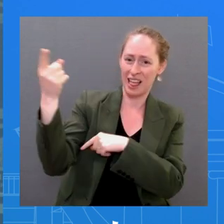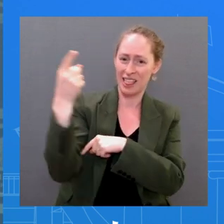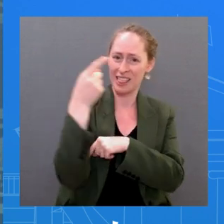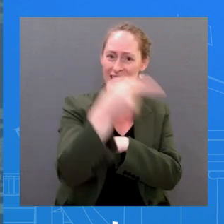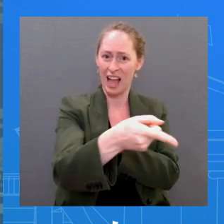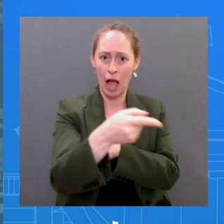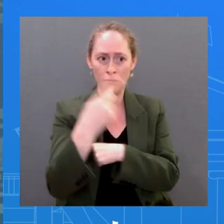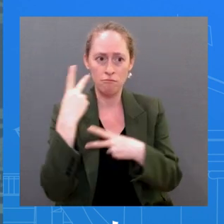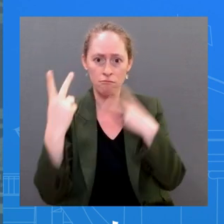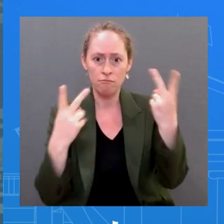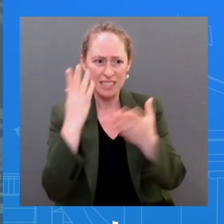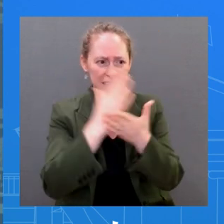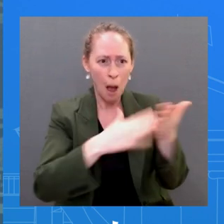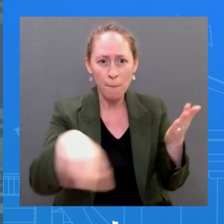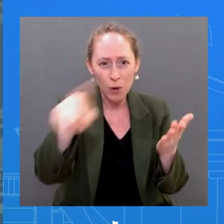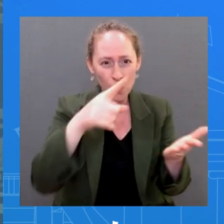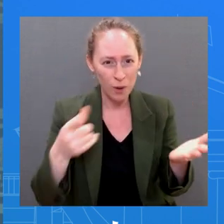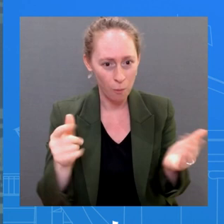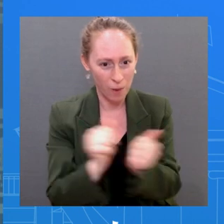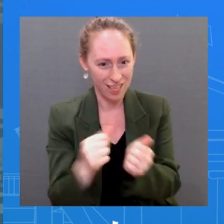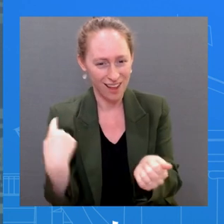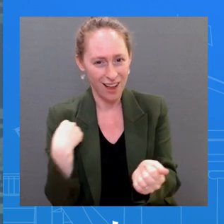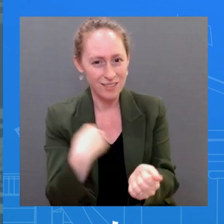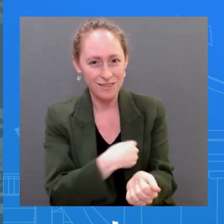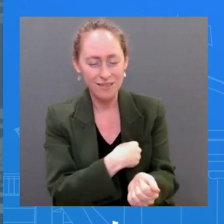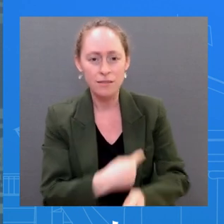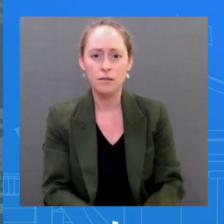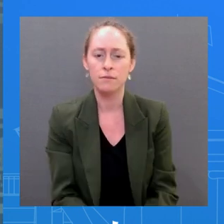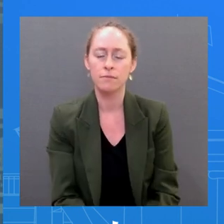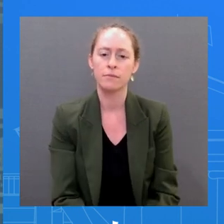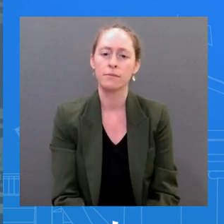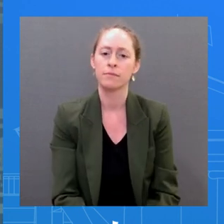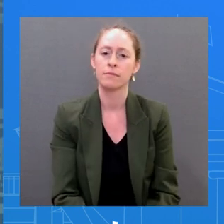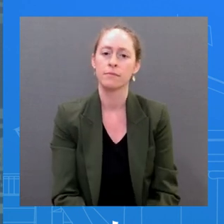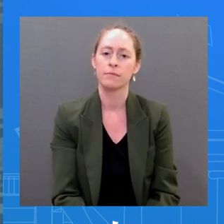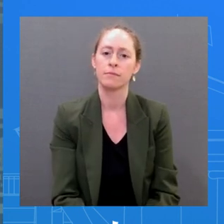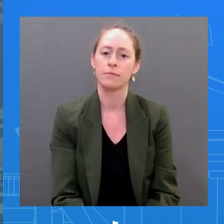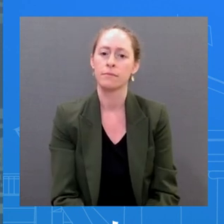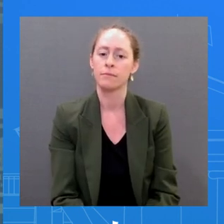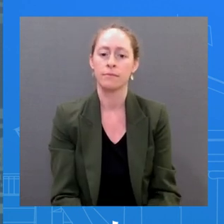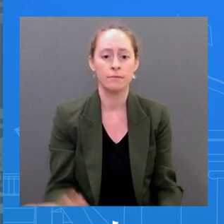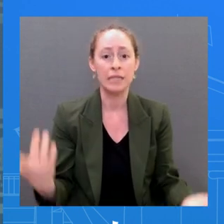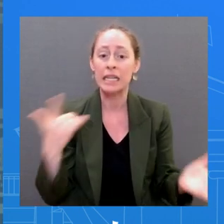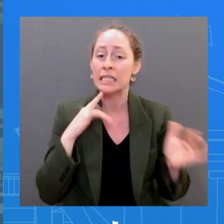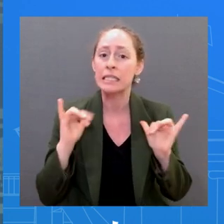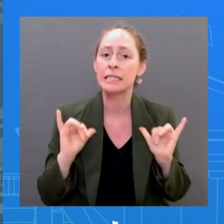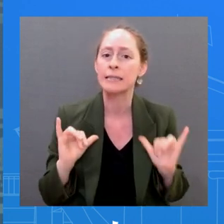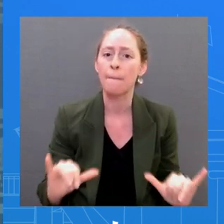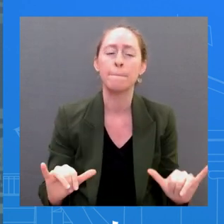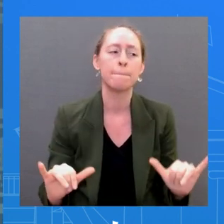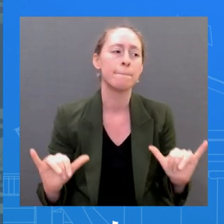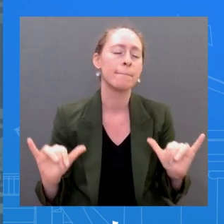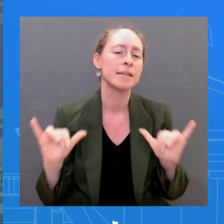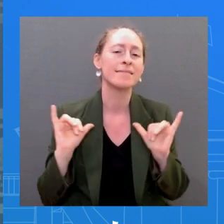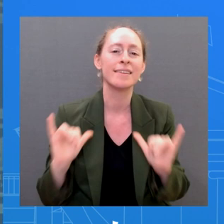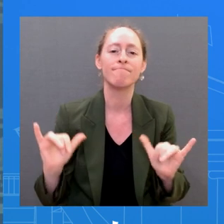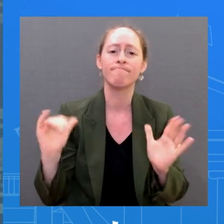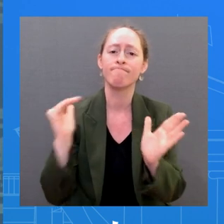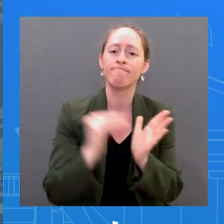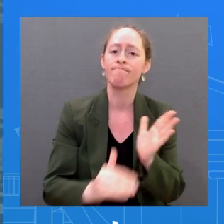the two words that he heard over and over again is please, is do something. And so he is